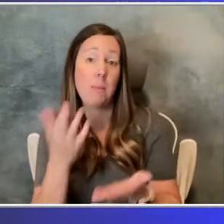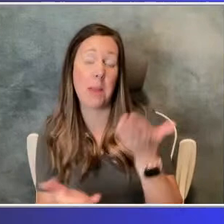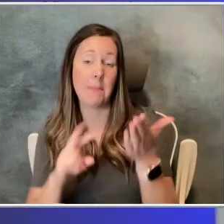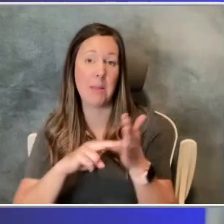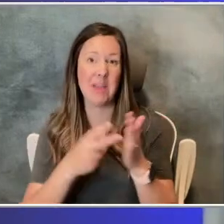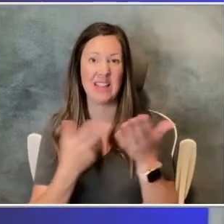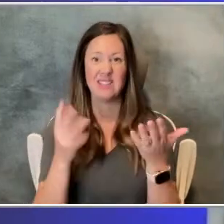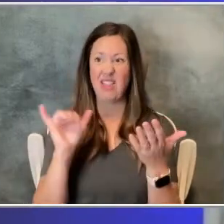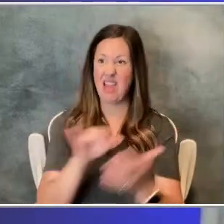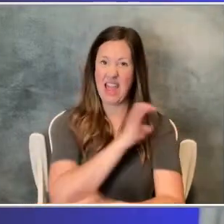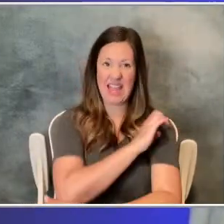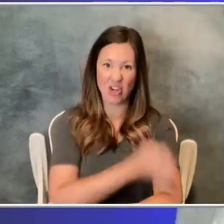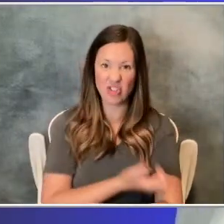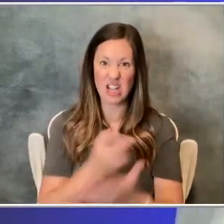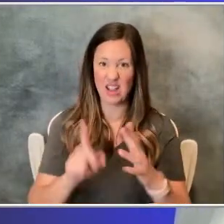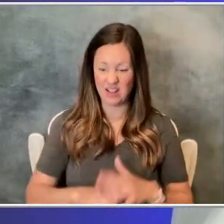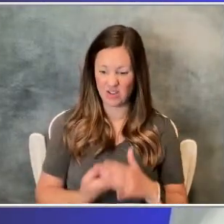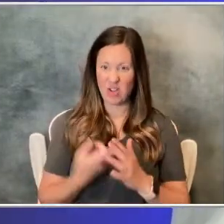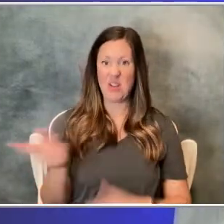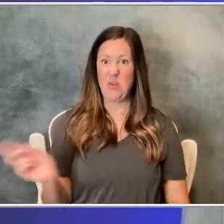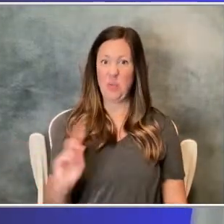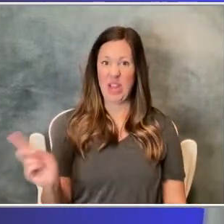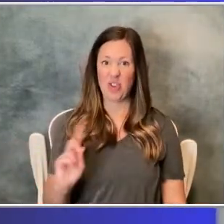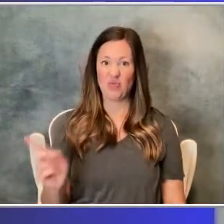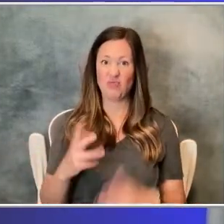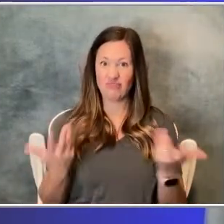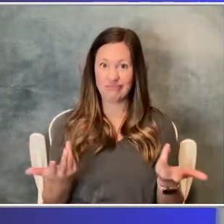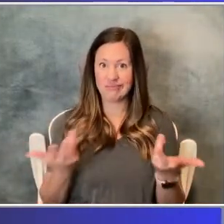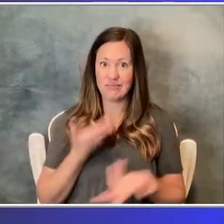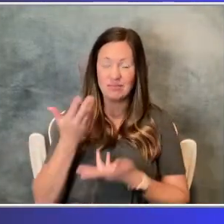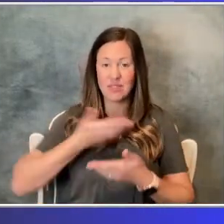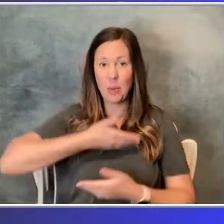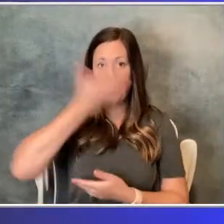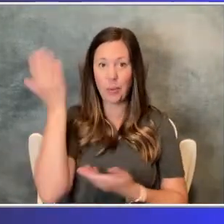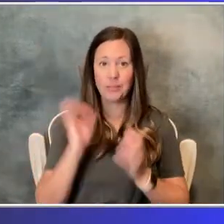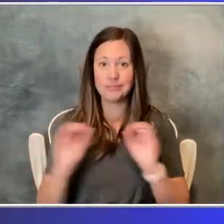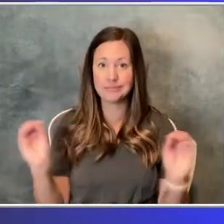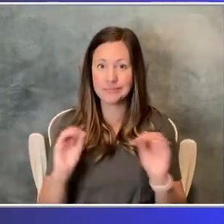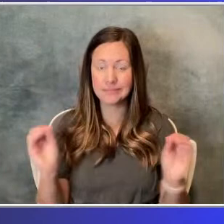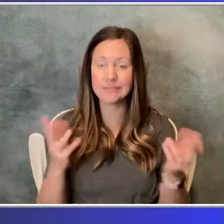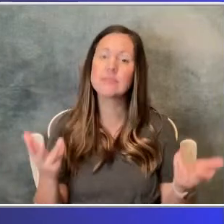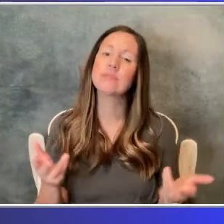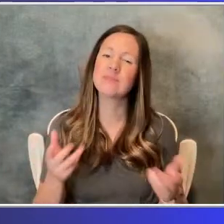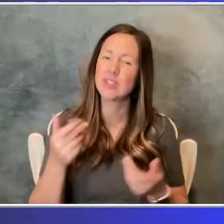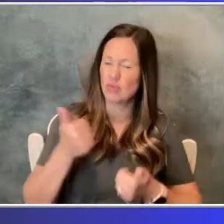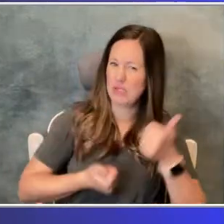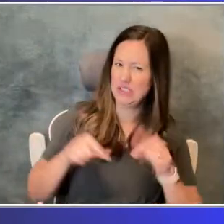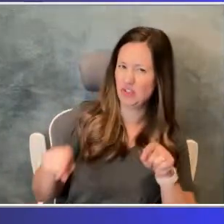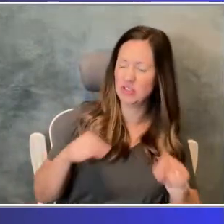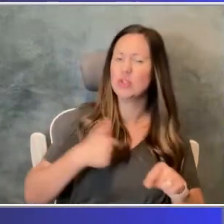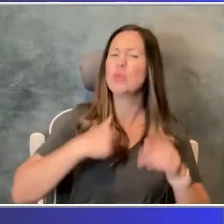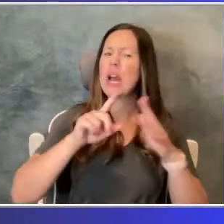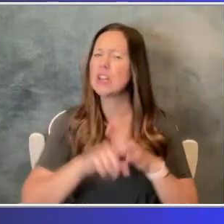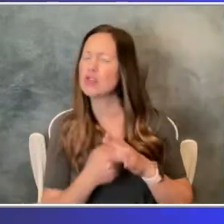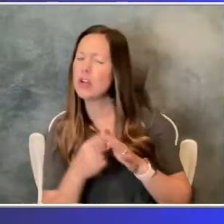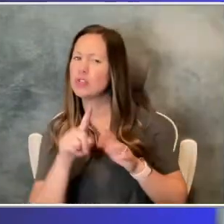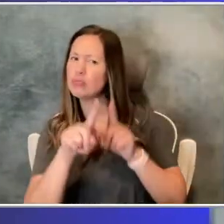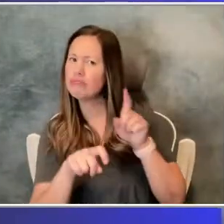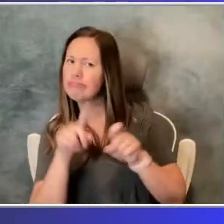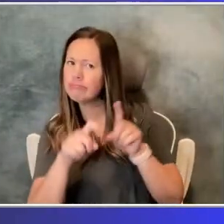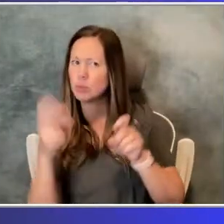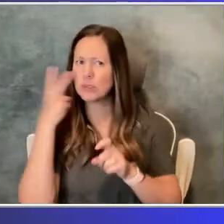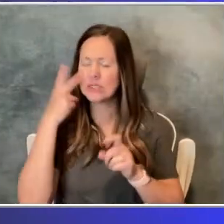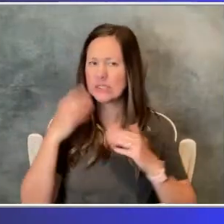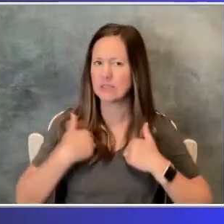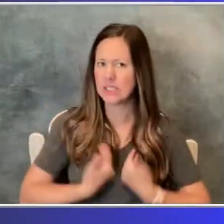that willingness to do stuff because I can't find the energy to even get up and do things? So I start to inquire about fatigue to really